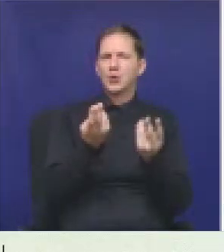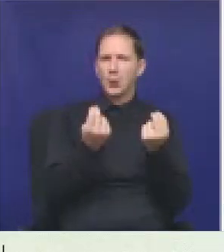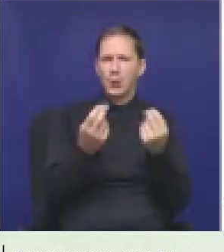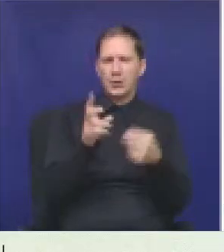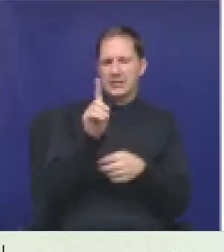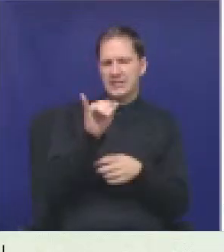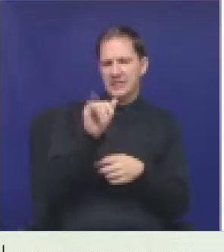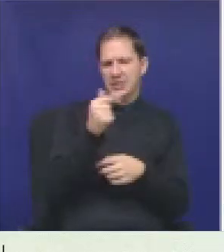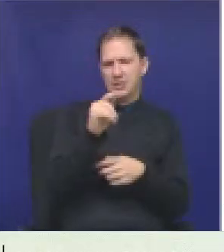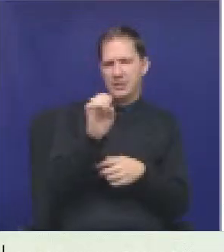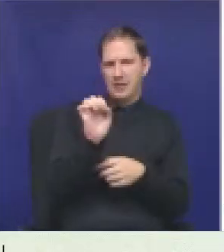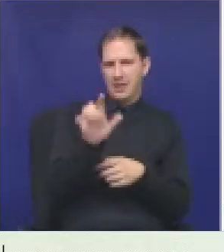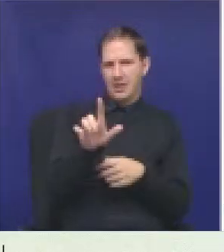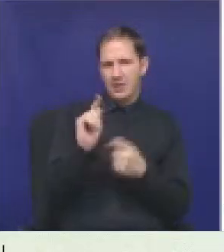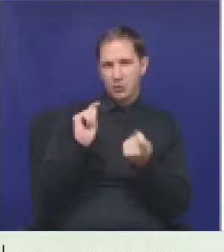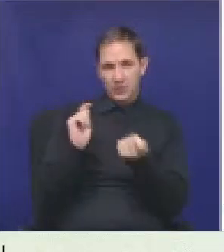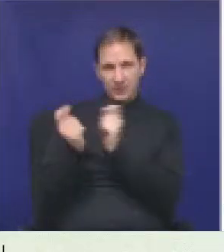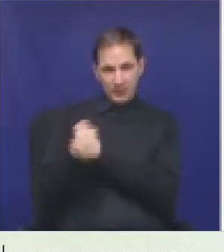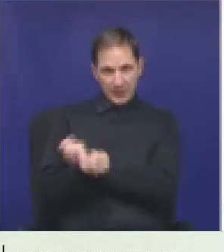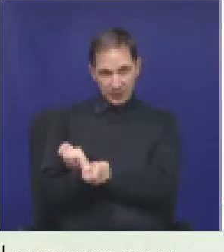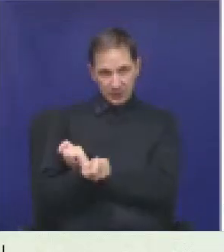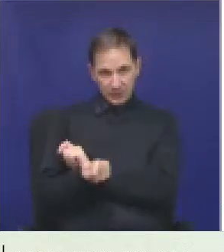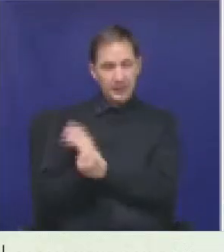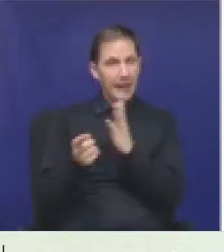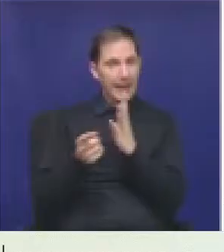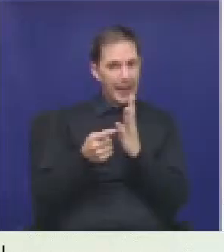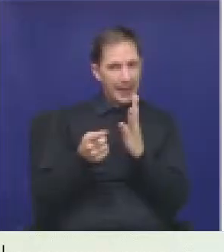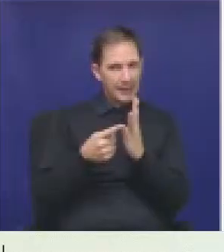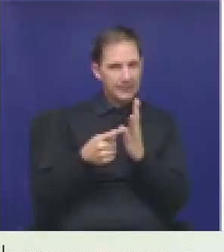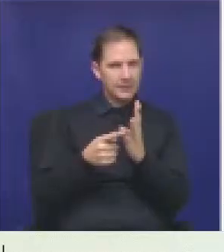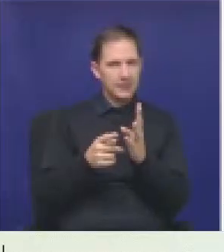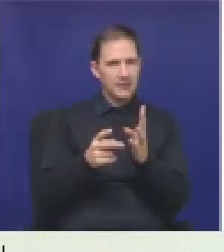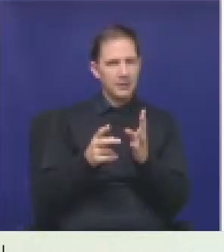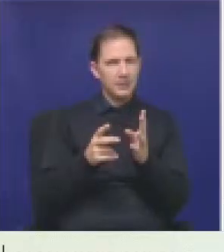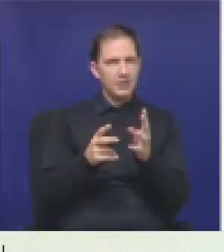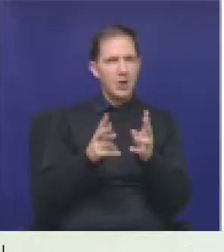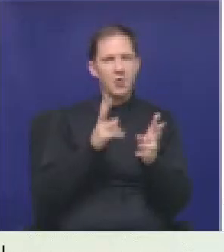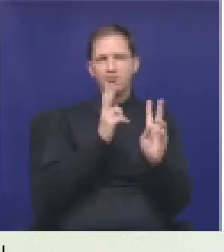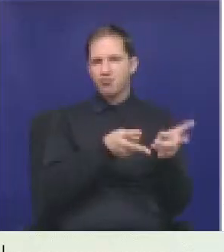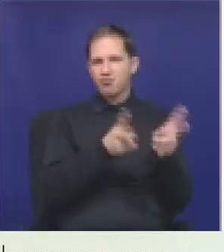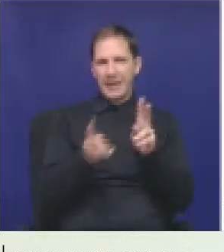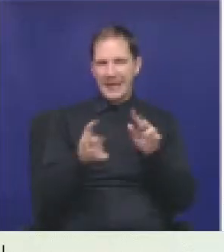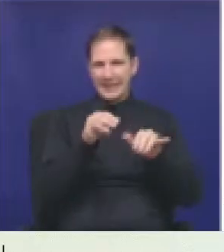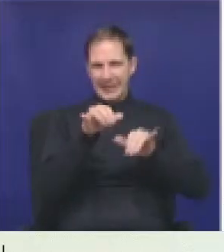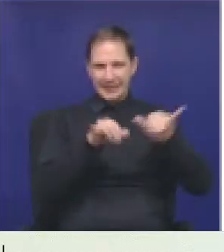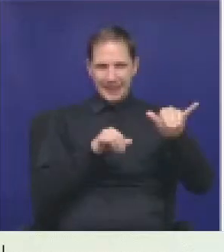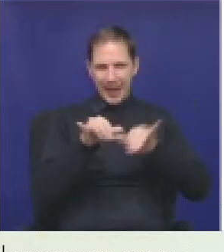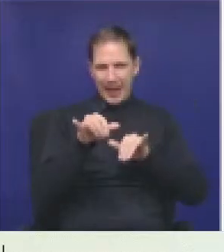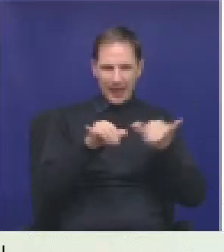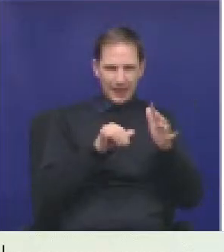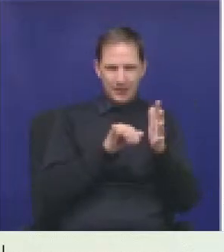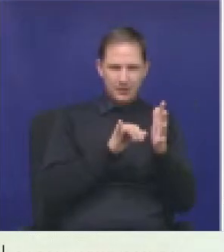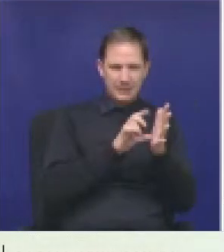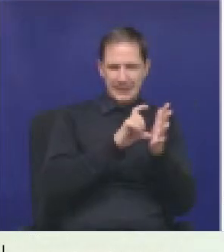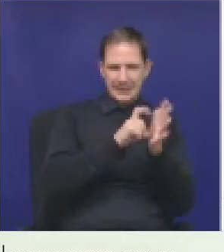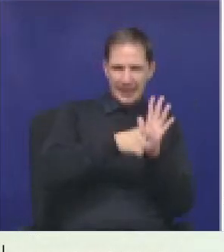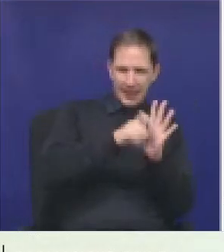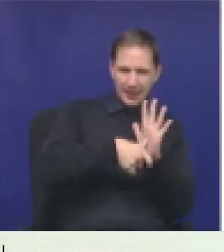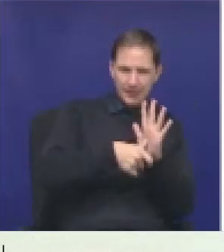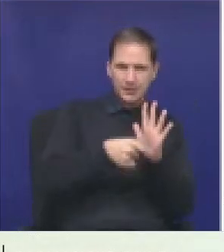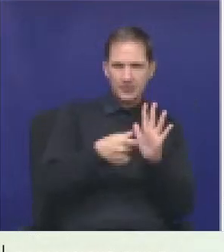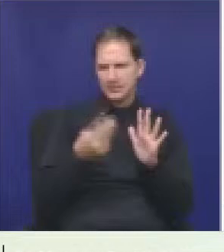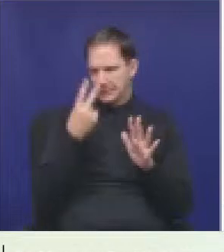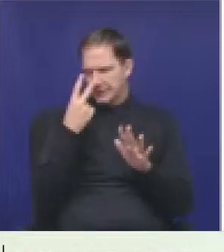digital transformation, and implementing the redesigned continuous population survey to improve frequency and depth